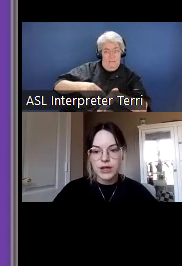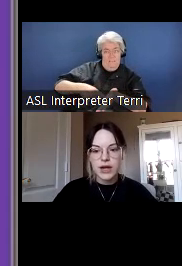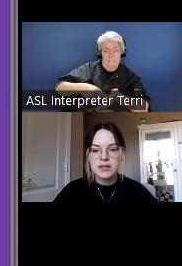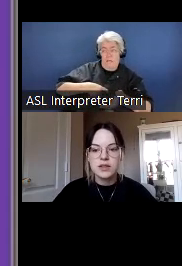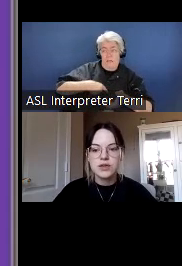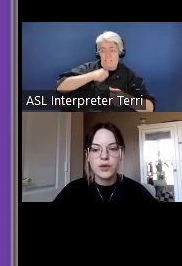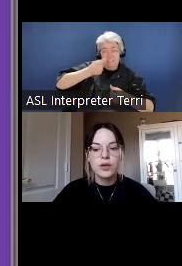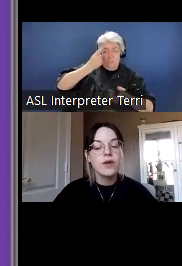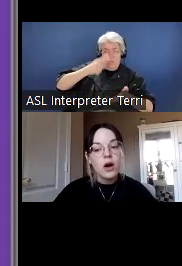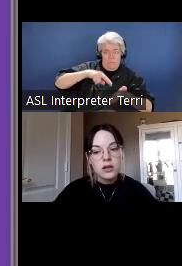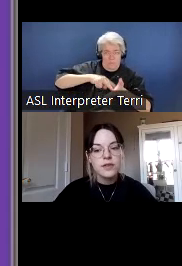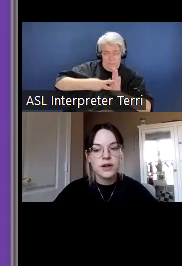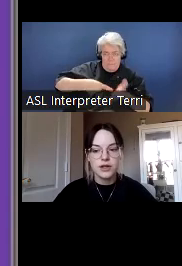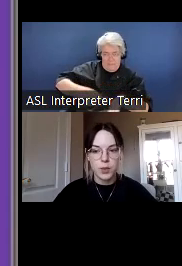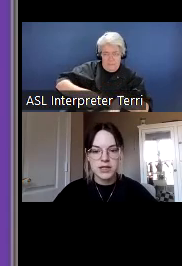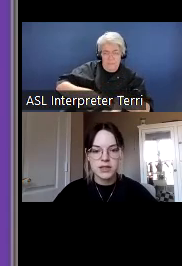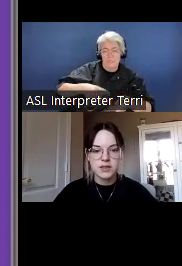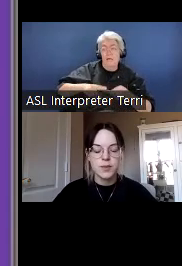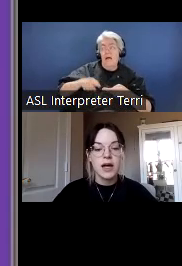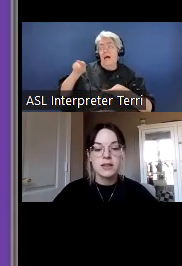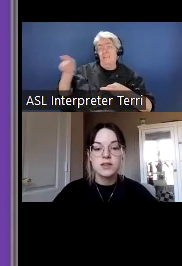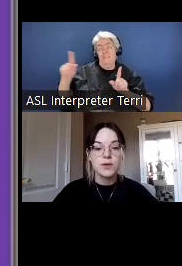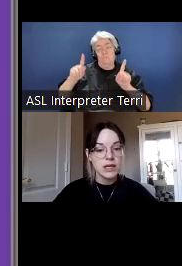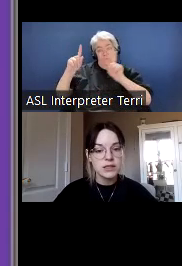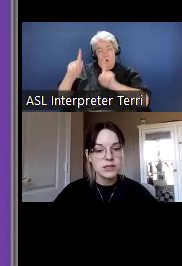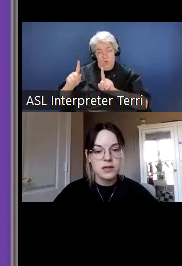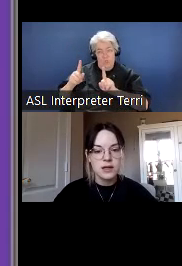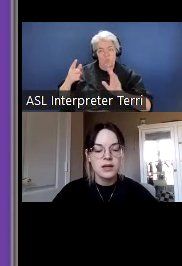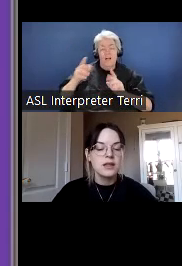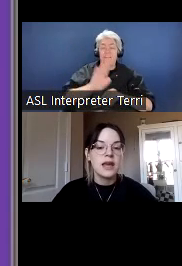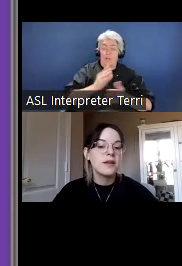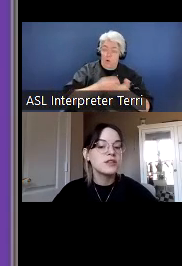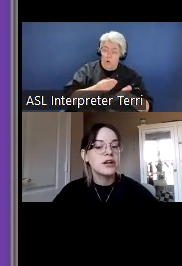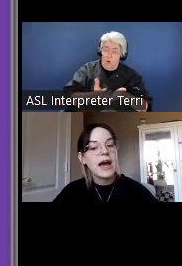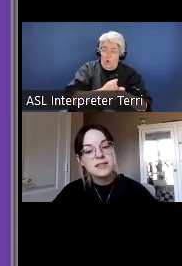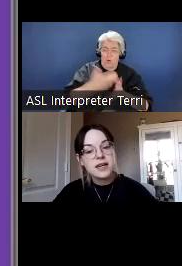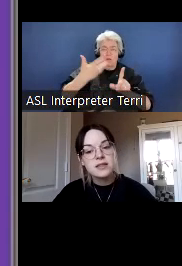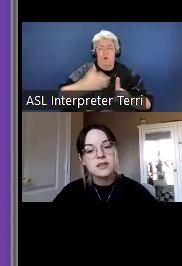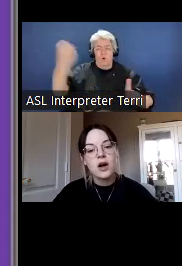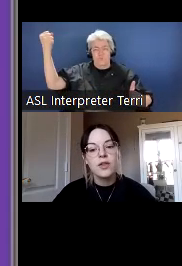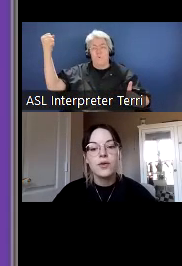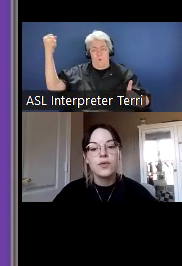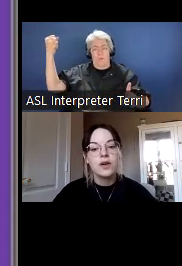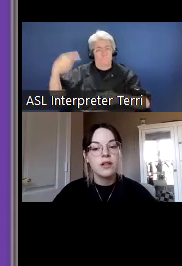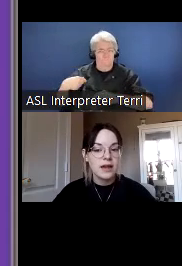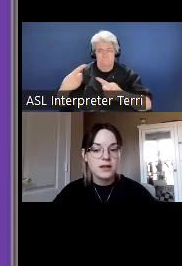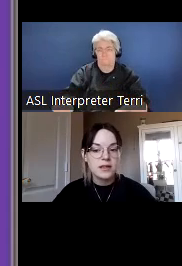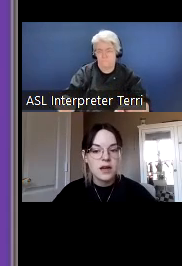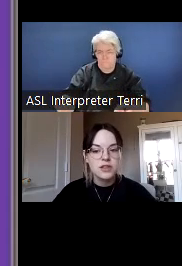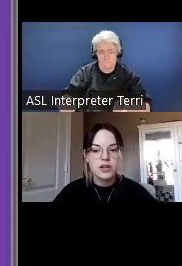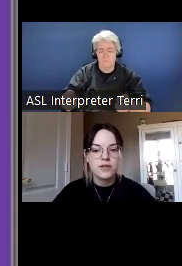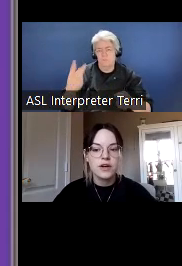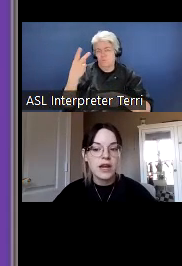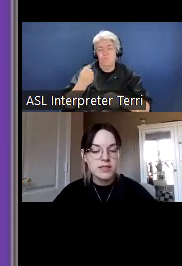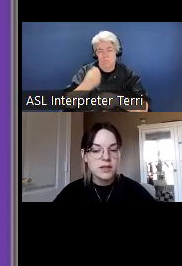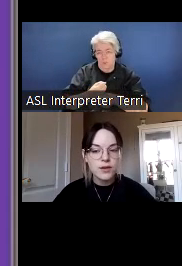abusive partner has control of all of their earned wages from the last 2 years. They have shared assets, although the client is